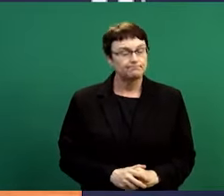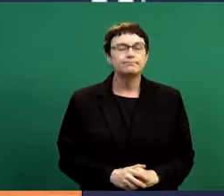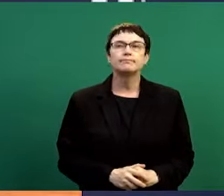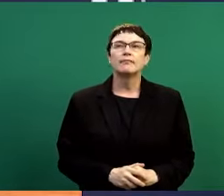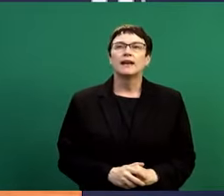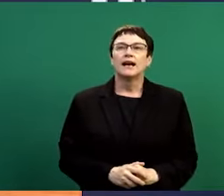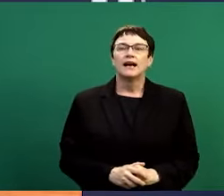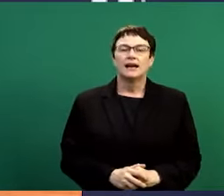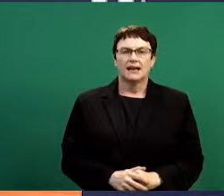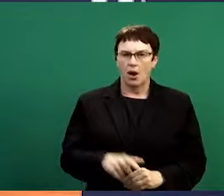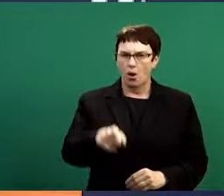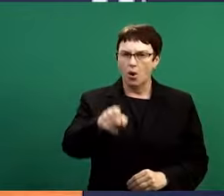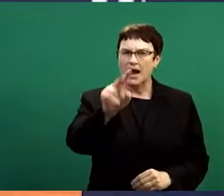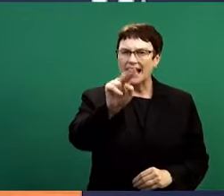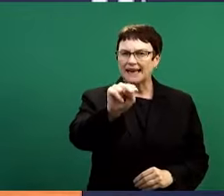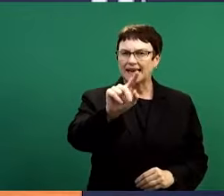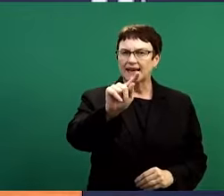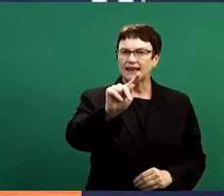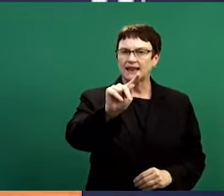Ntokozo.